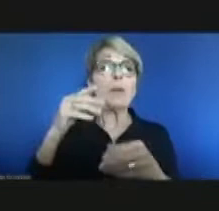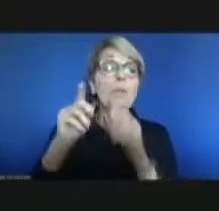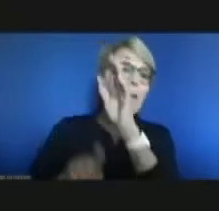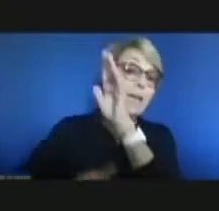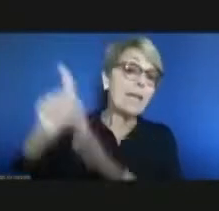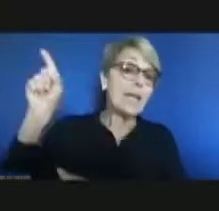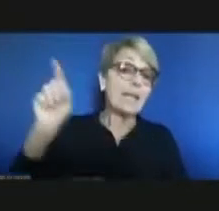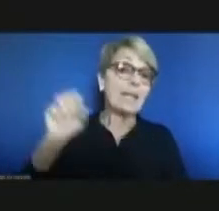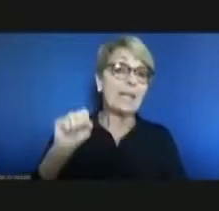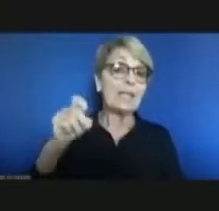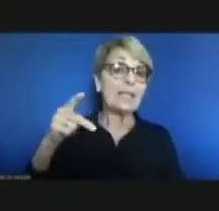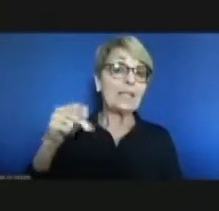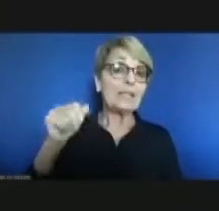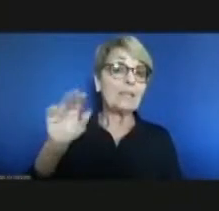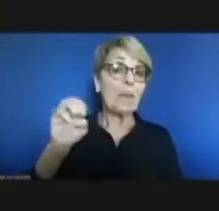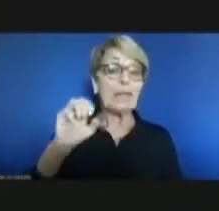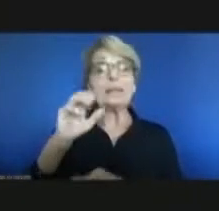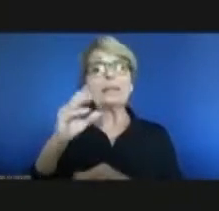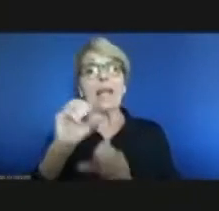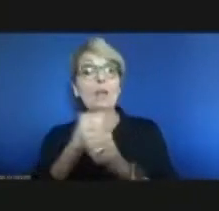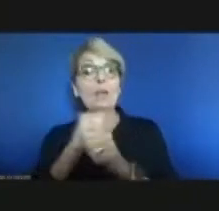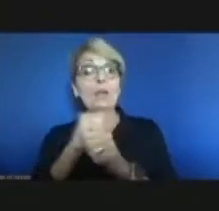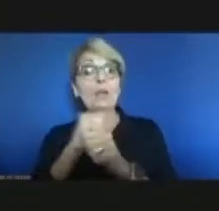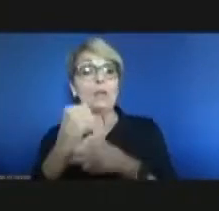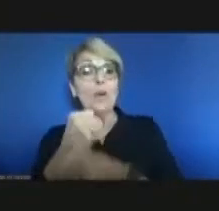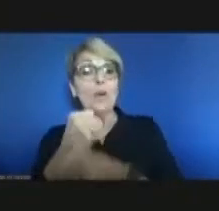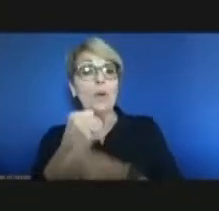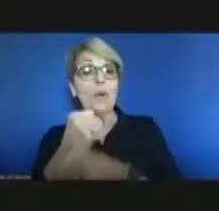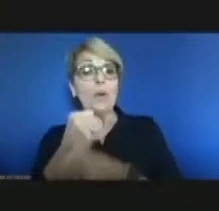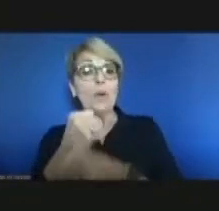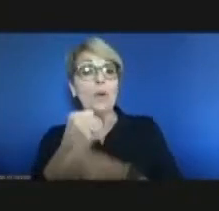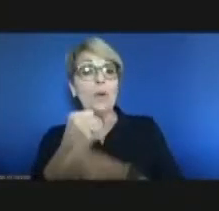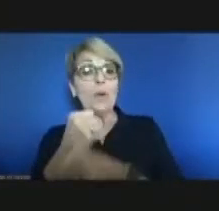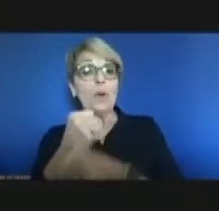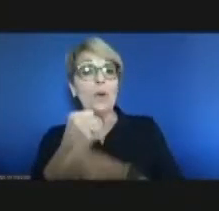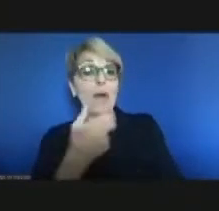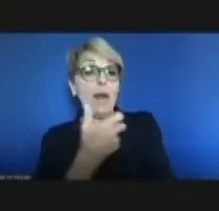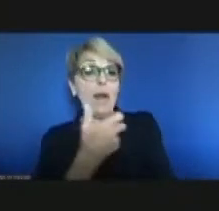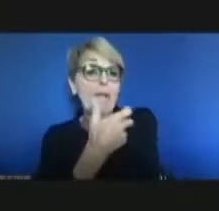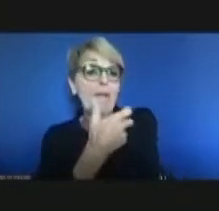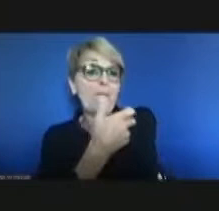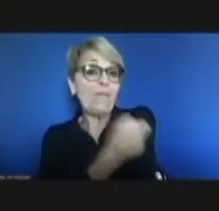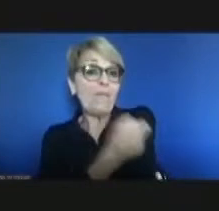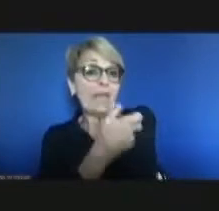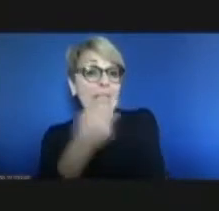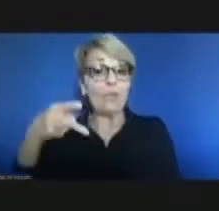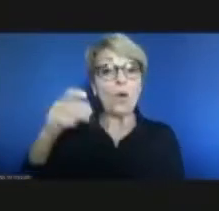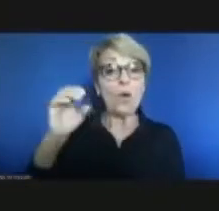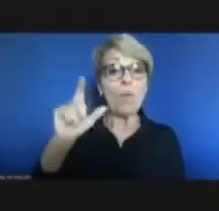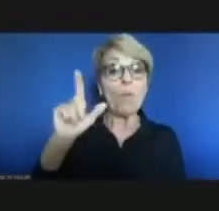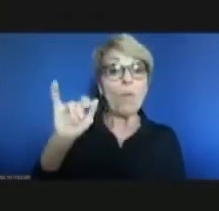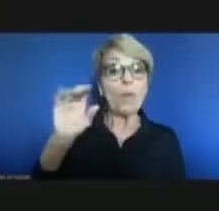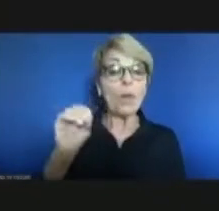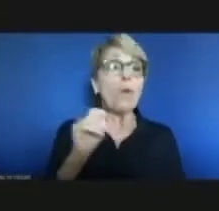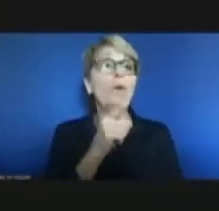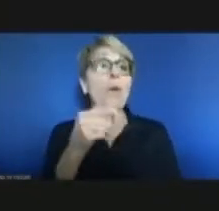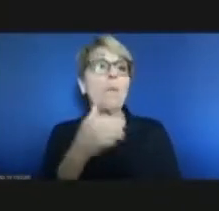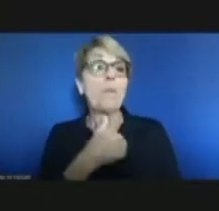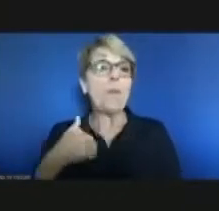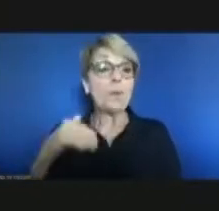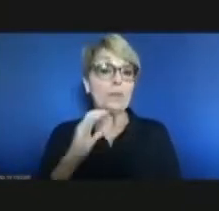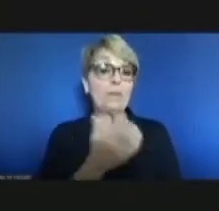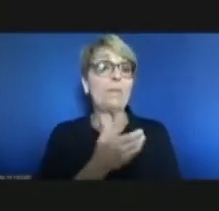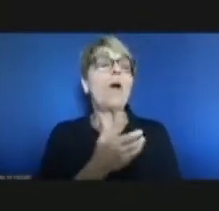polio. Members of our congregation have founded so many different community organizations here in Pittsburgh, from the Jewish